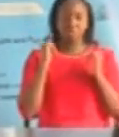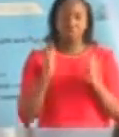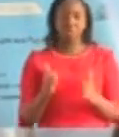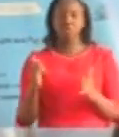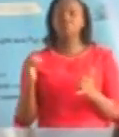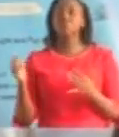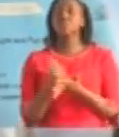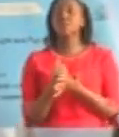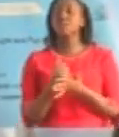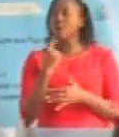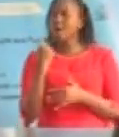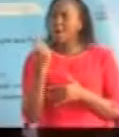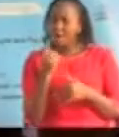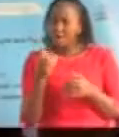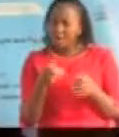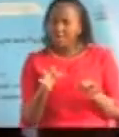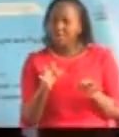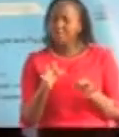very critical areas.